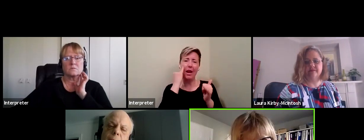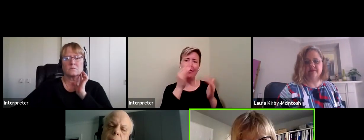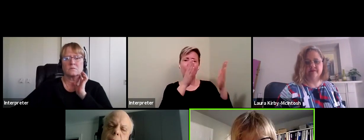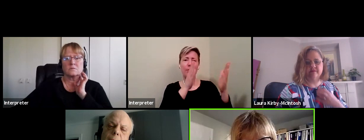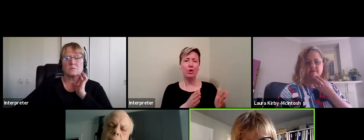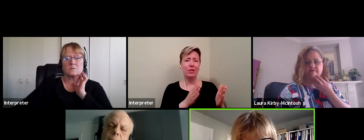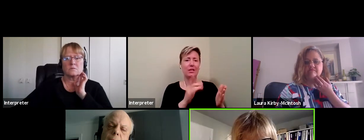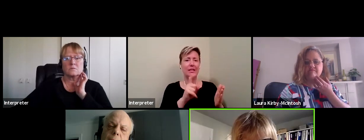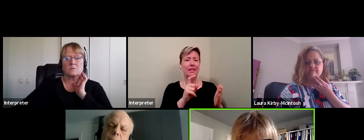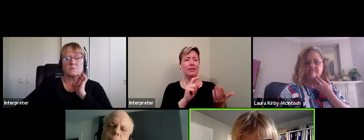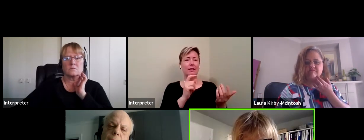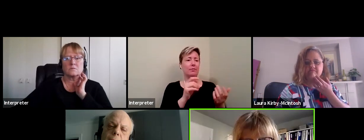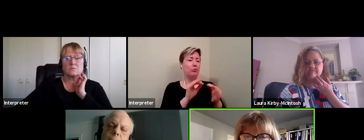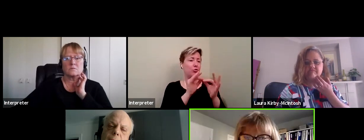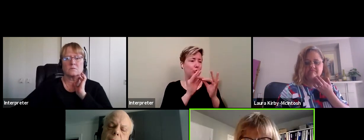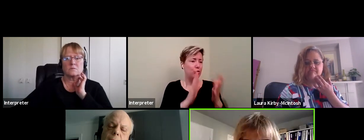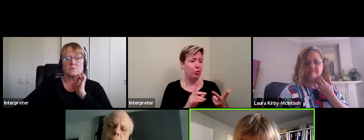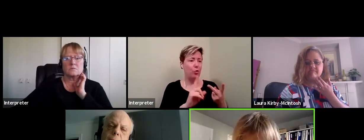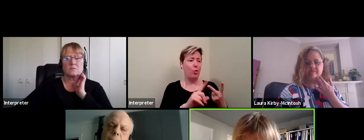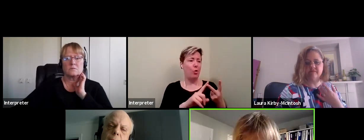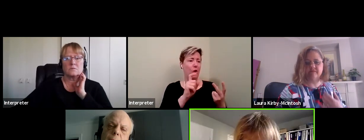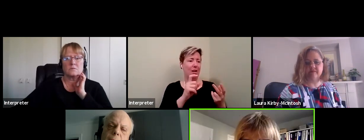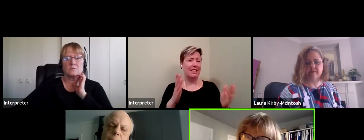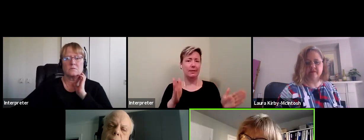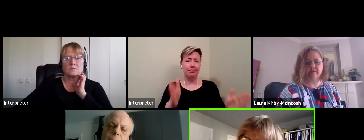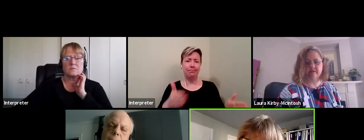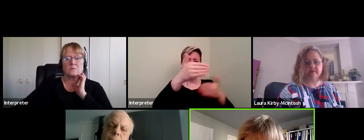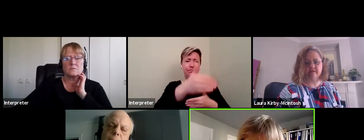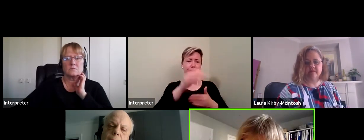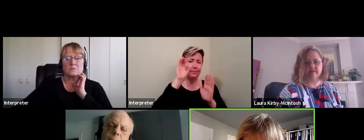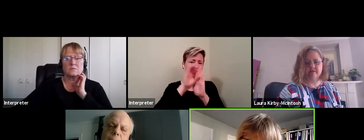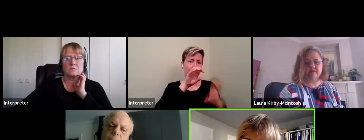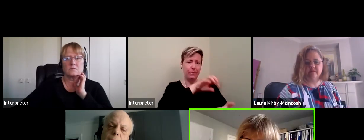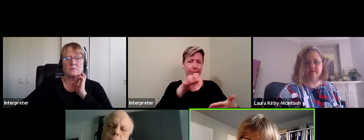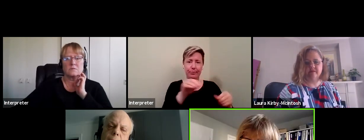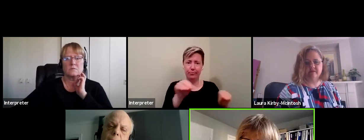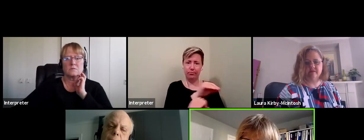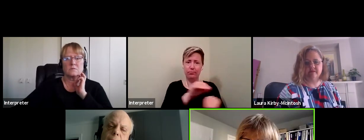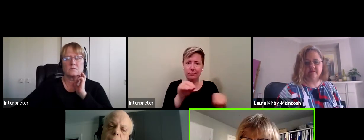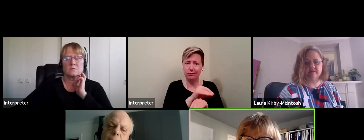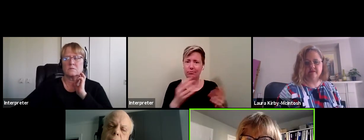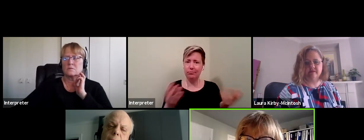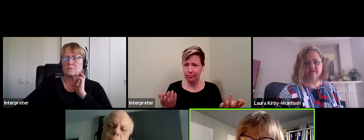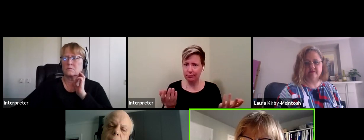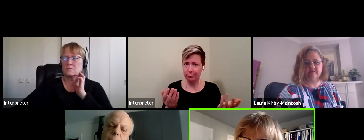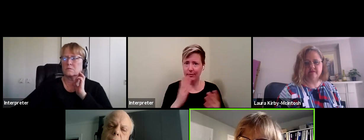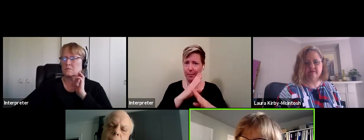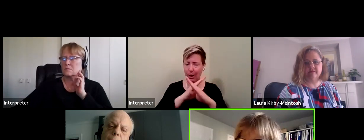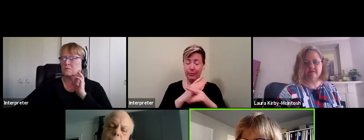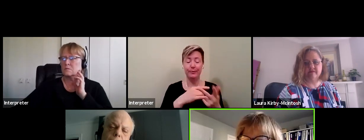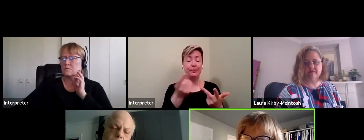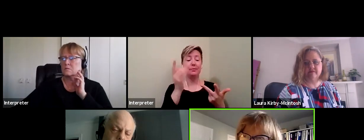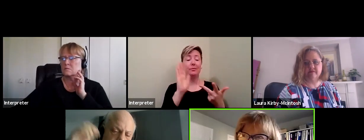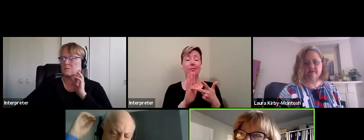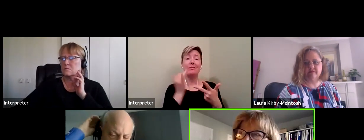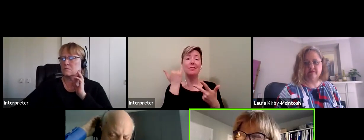their speech and their communication? That's a barrier. You talk about then going into the hospital. How are people who